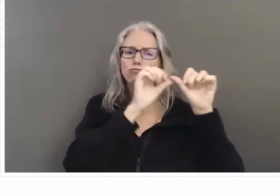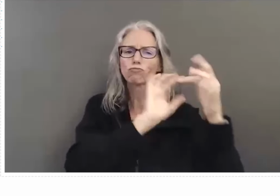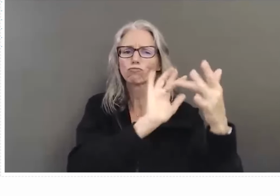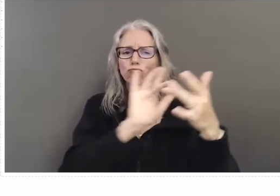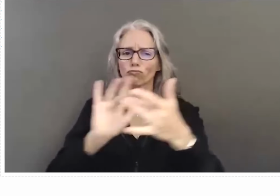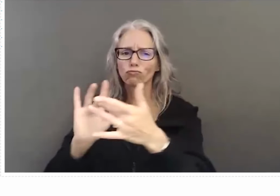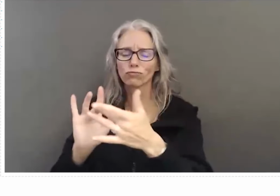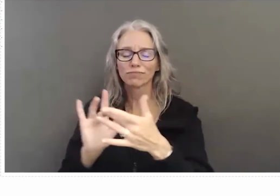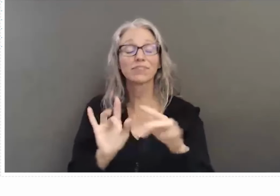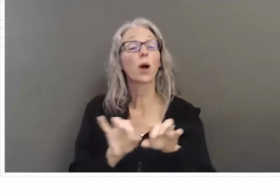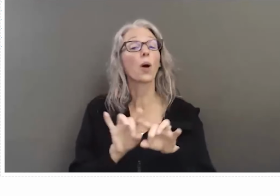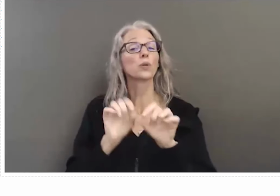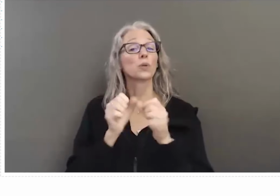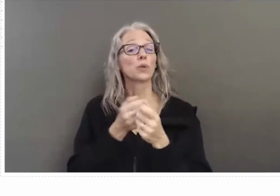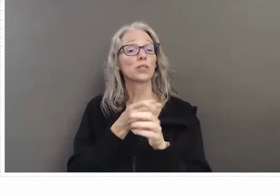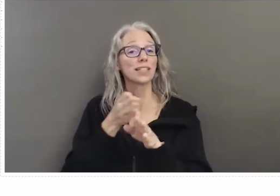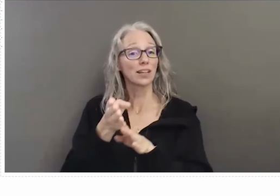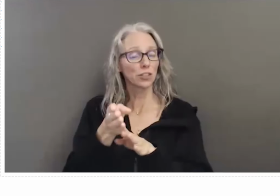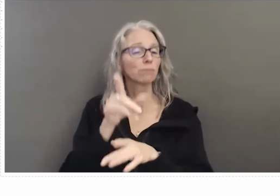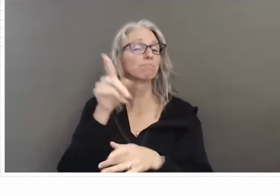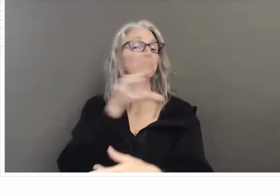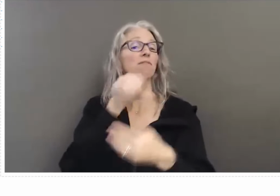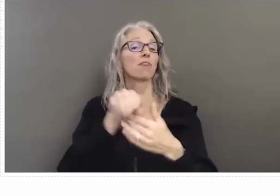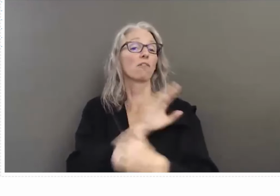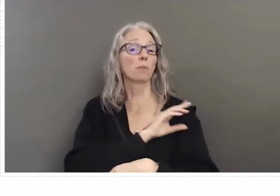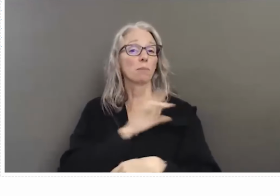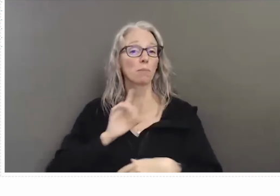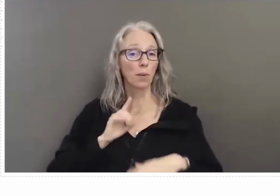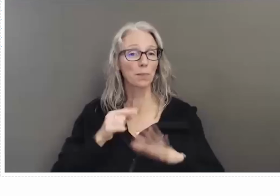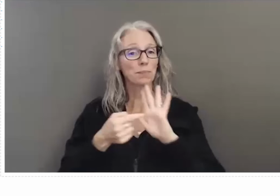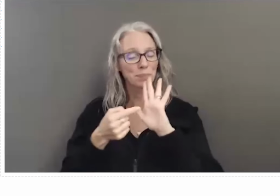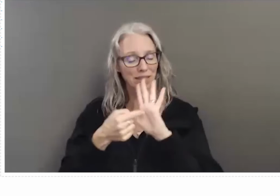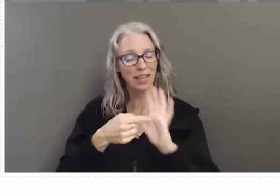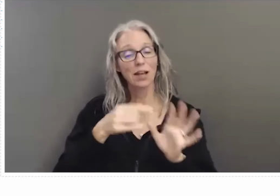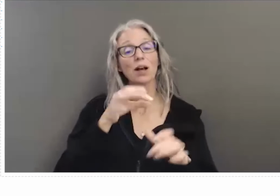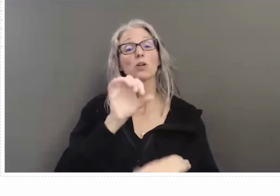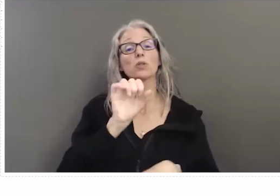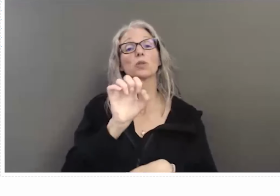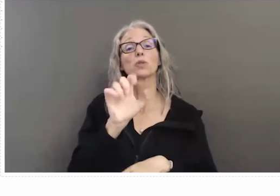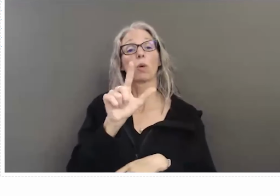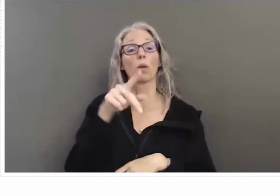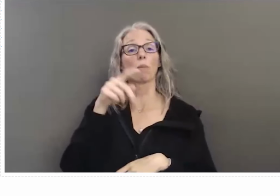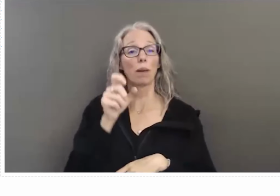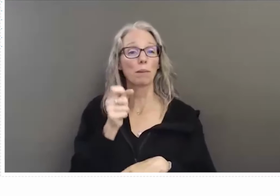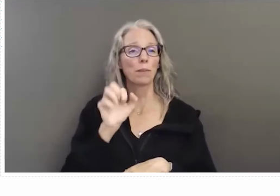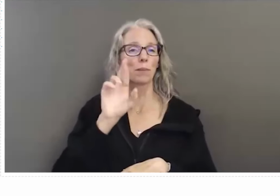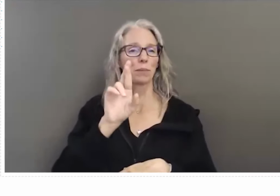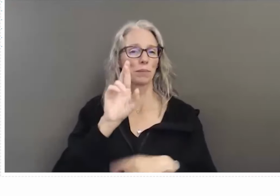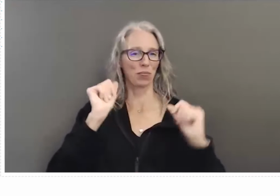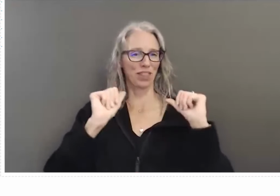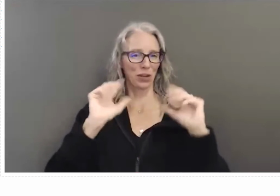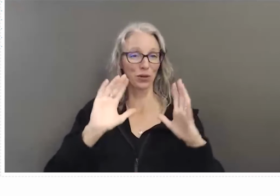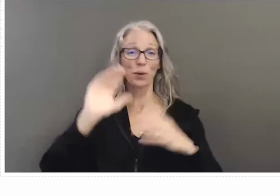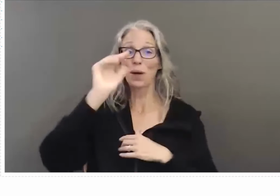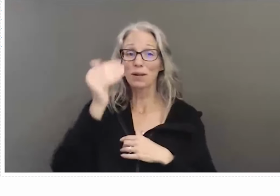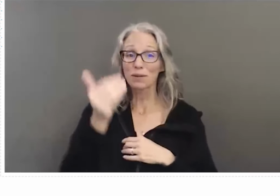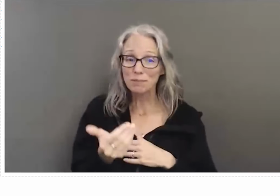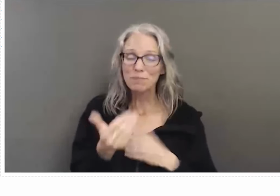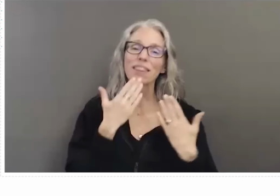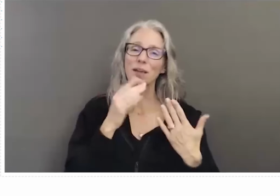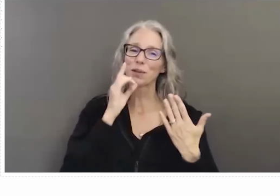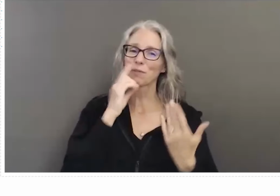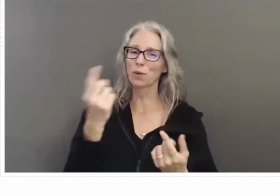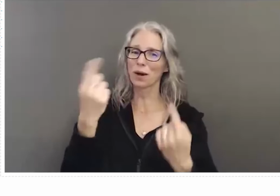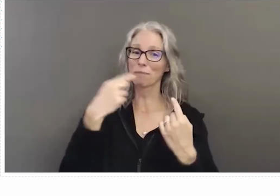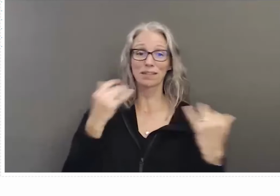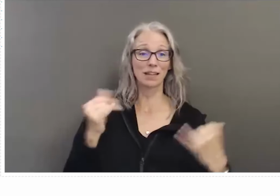in the social sector and serves on boards such as Jayu and the Soul Pepper Theatre Company. So welcome, Alicia, and thank you for being here. I'm happy to hand things over